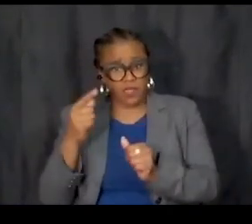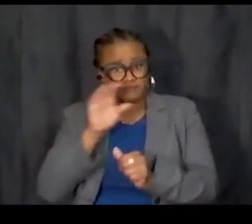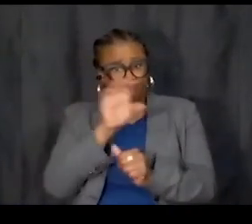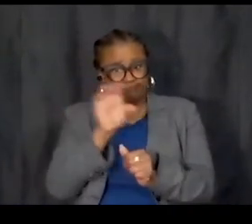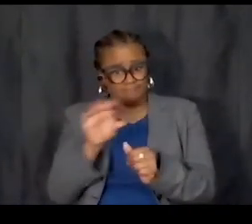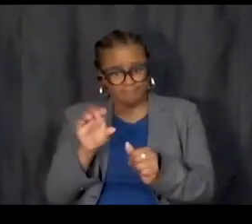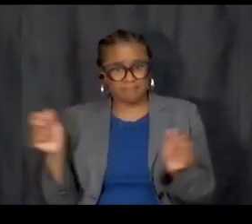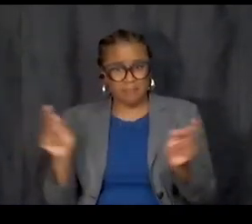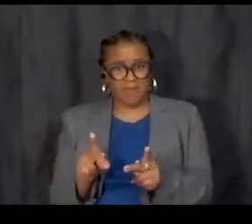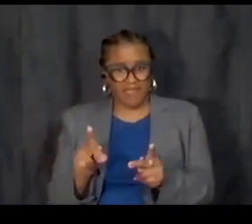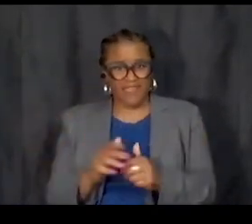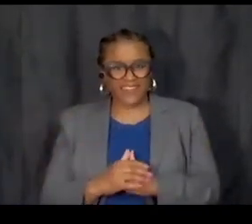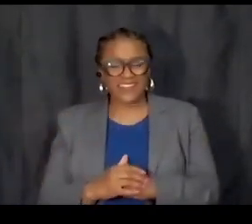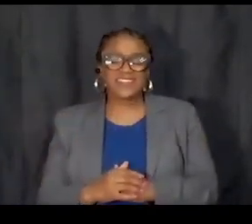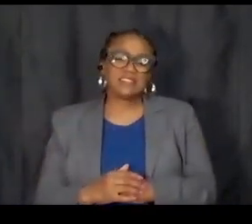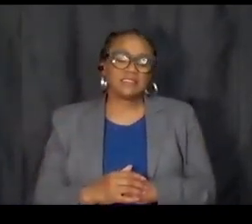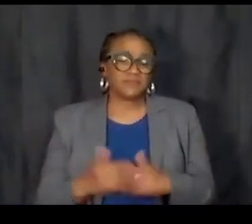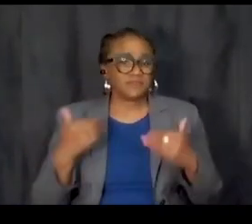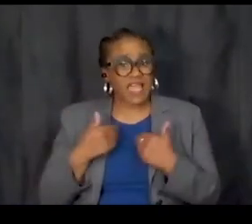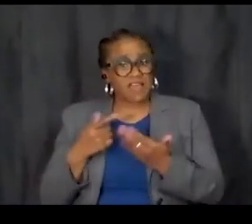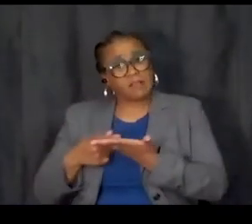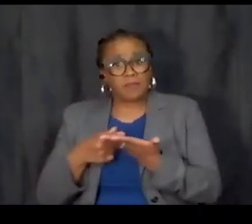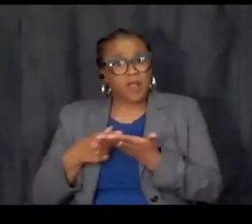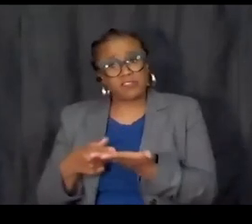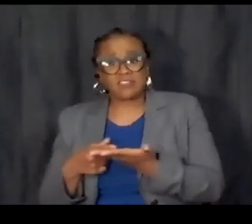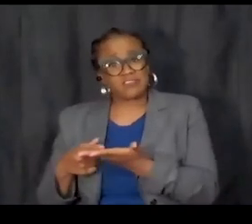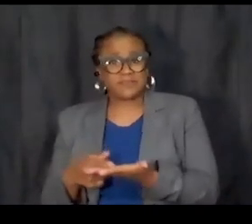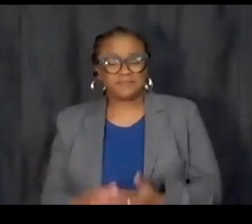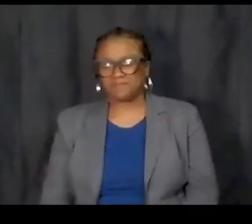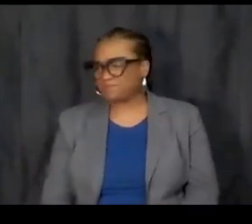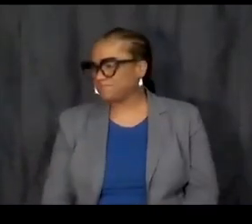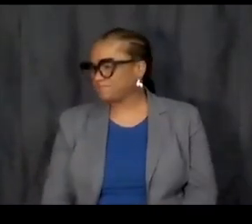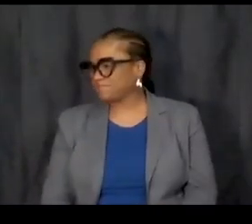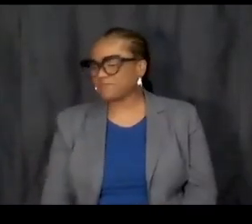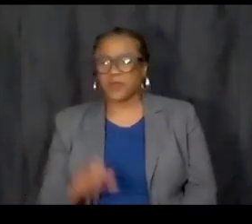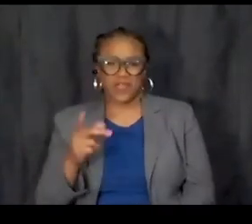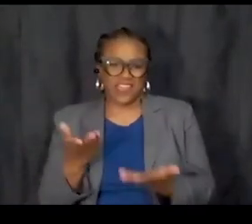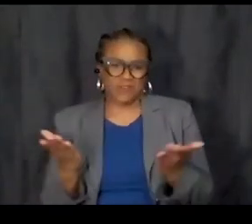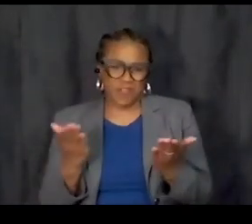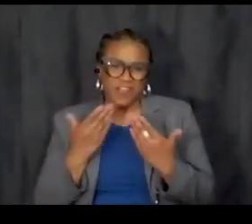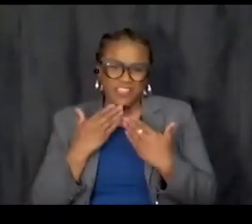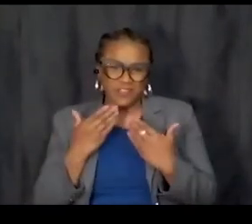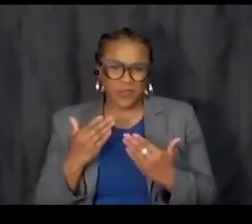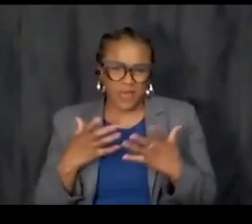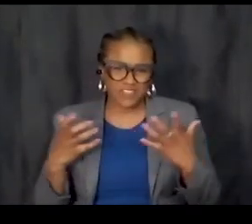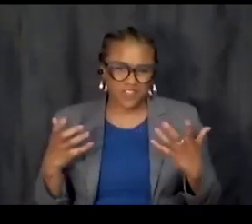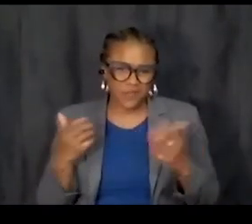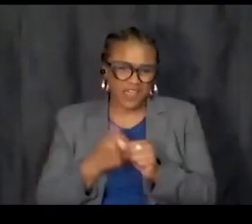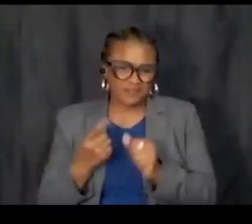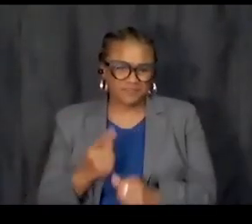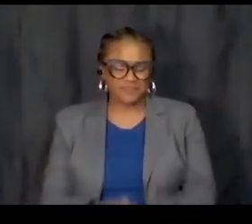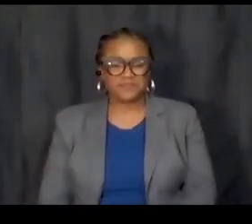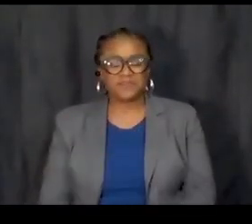circle and have a little bit of a conversation. All right, there we are. Thank you so much, everyone. So I